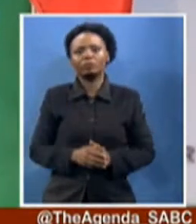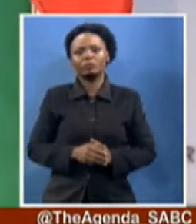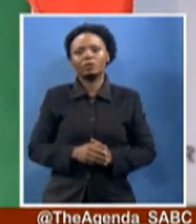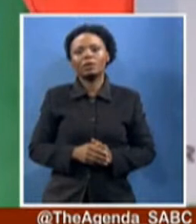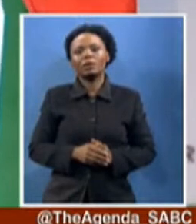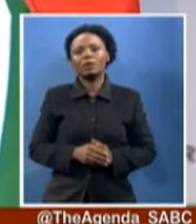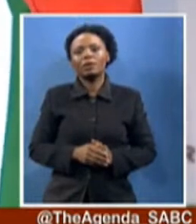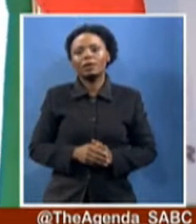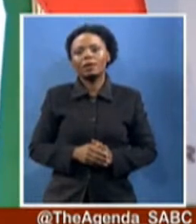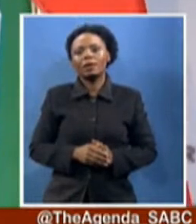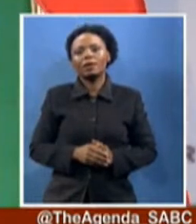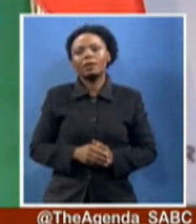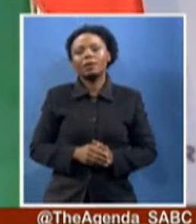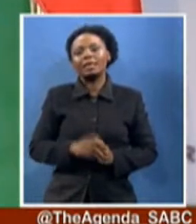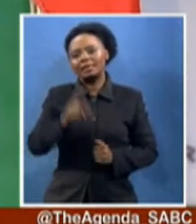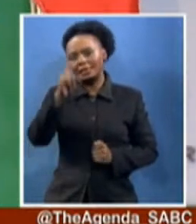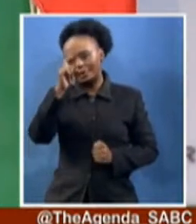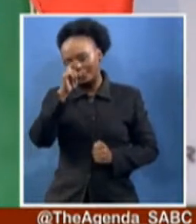Hexonia